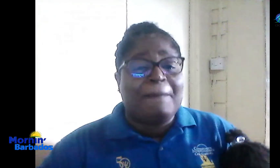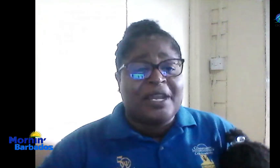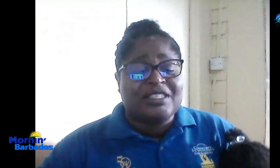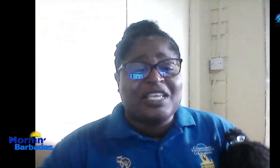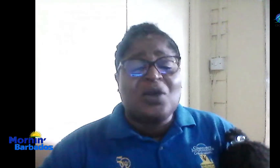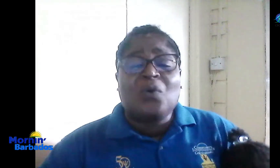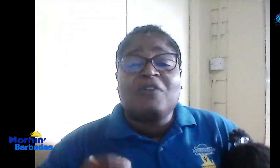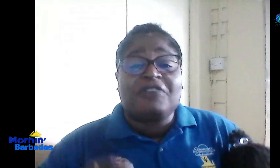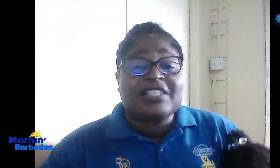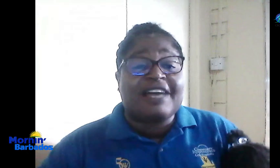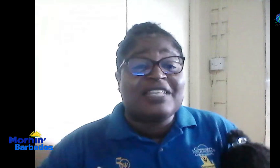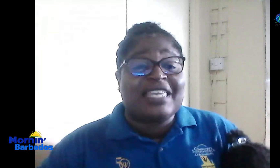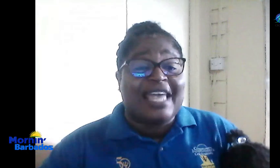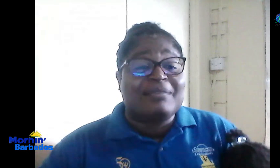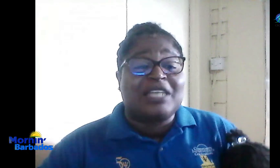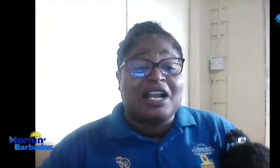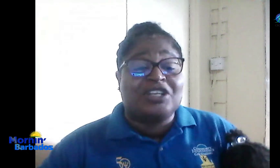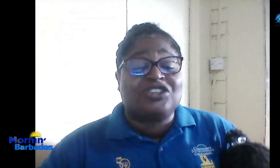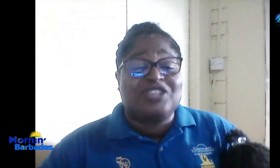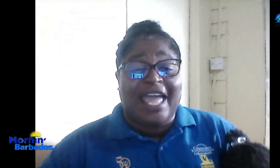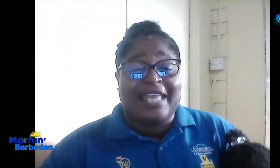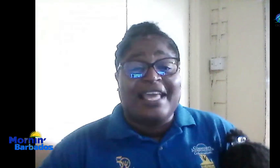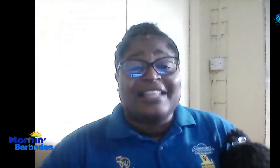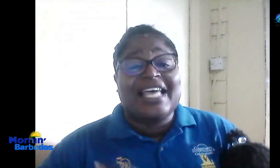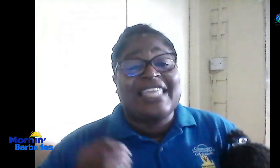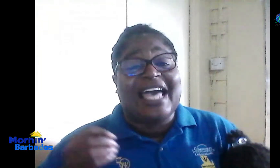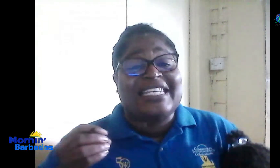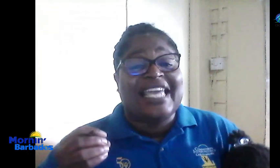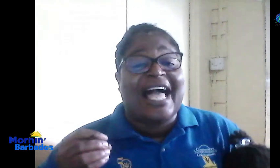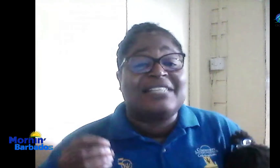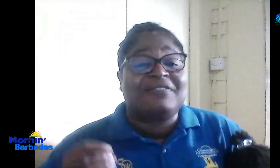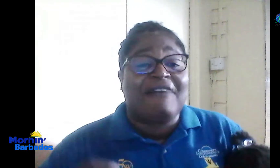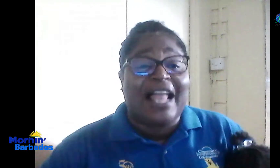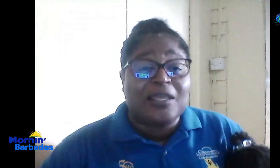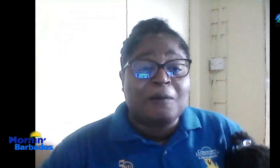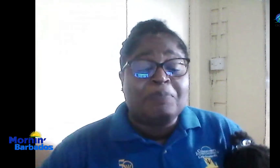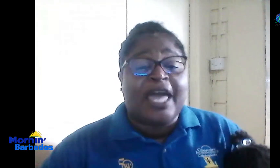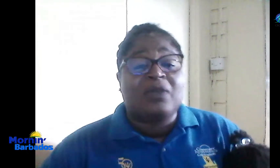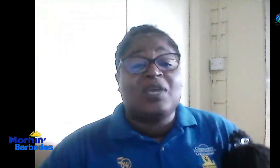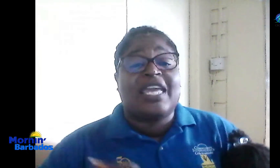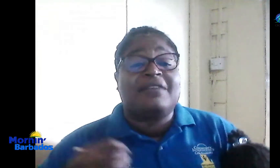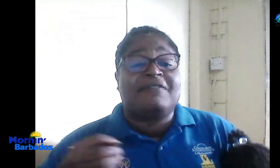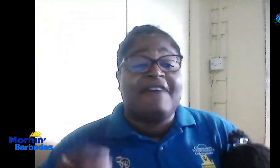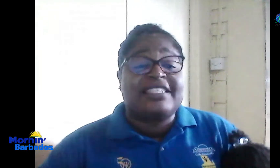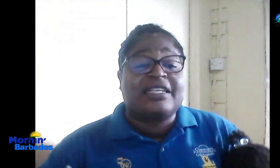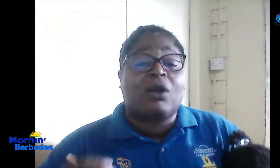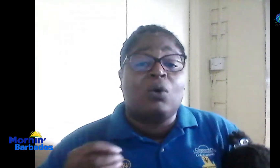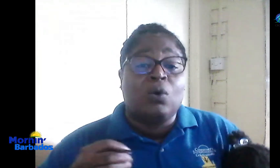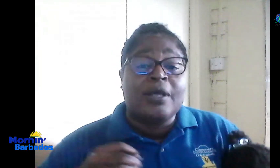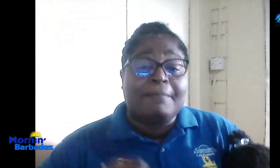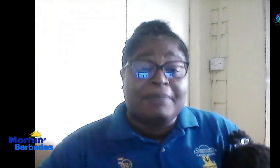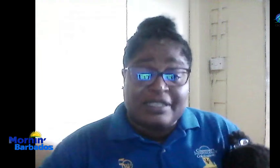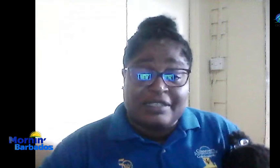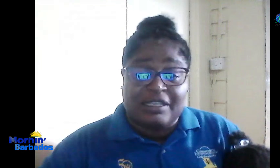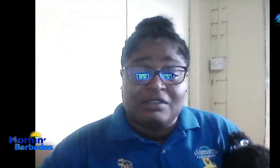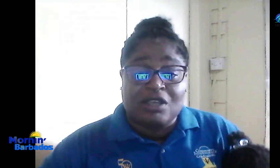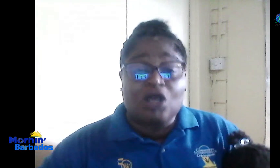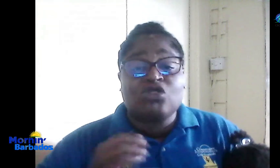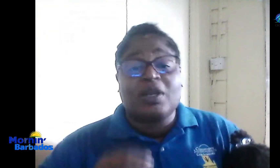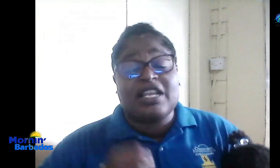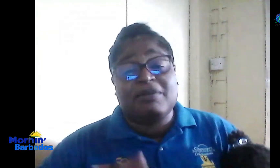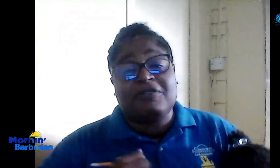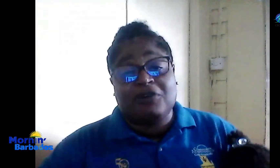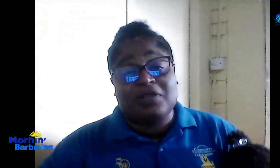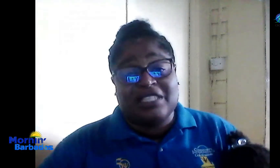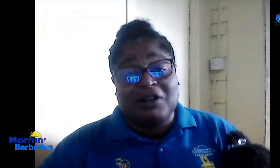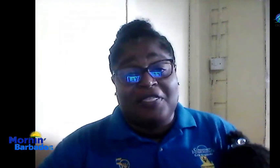you know what, Pearson? We first have to get them to understand that the idea has value and we You're can right. invest in our own businesses. You're